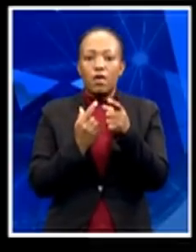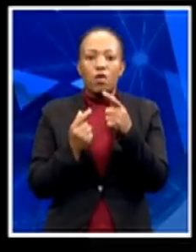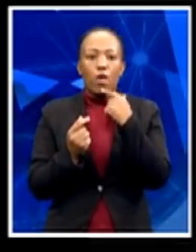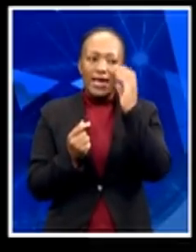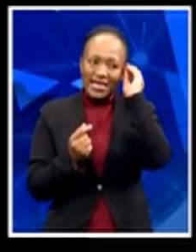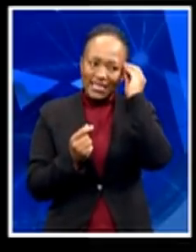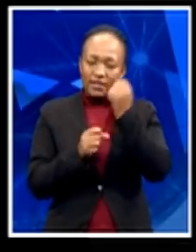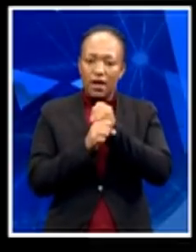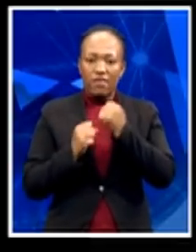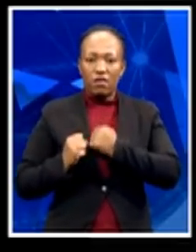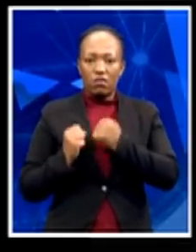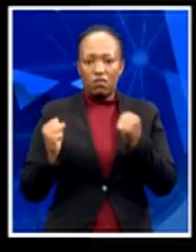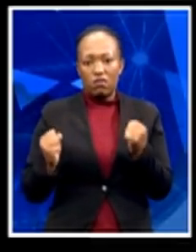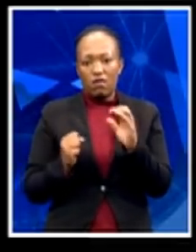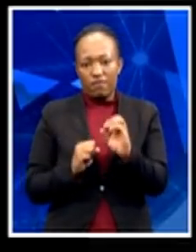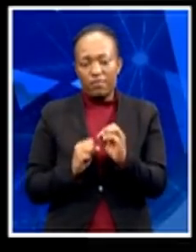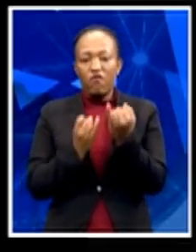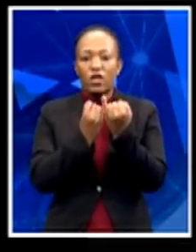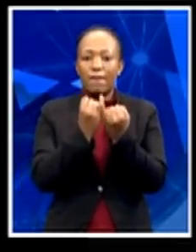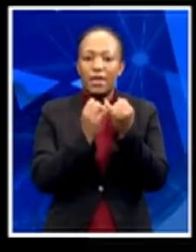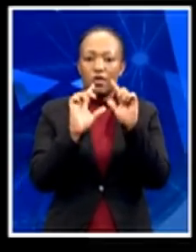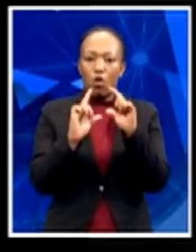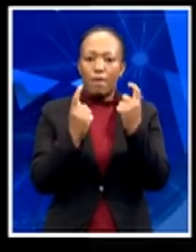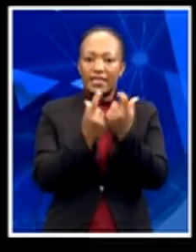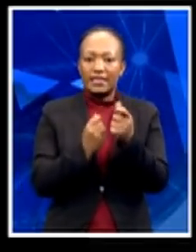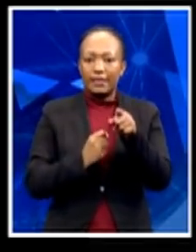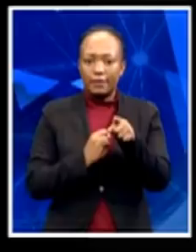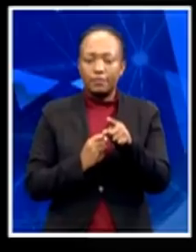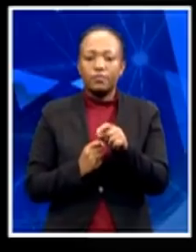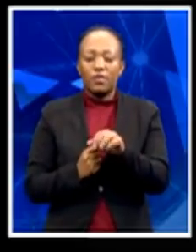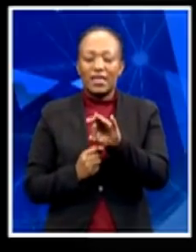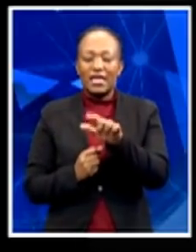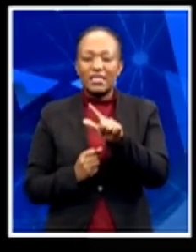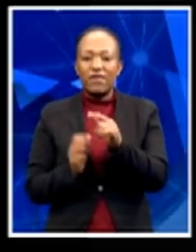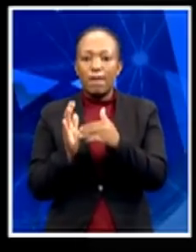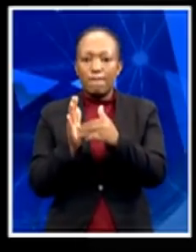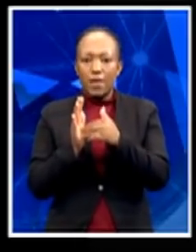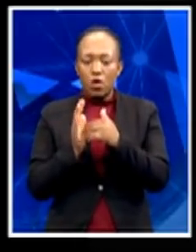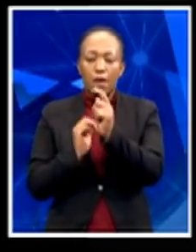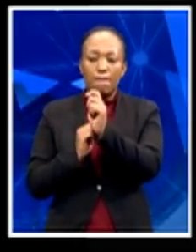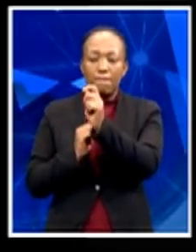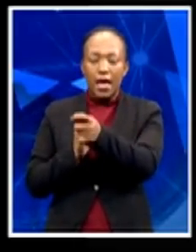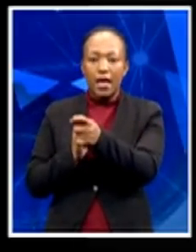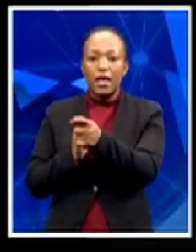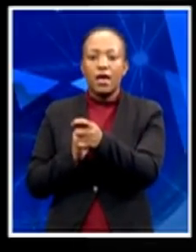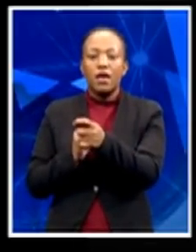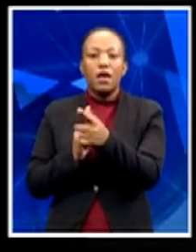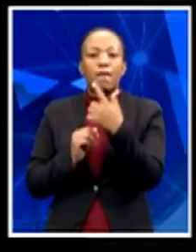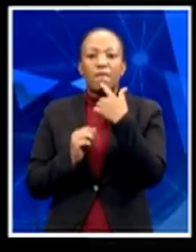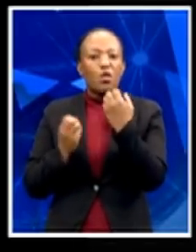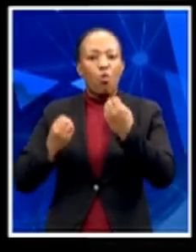committees. That an amount of 37 million paid to Digital Vibes constituted fruitless and wasteful expenditure. And then